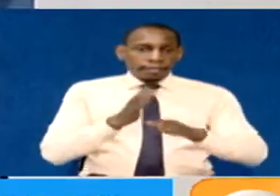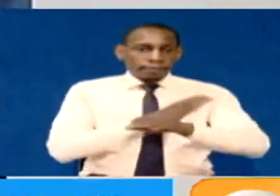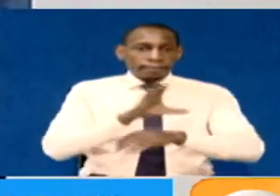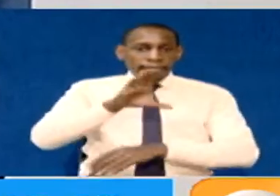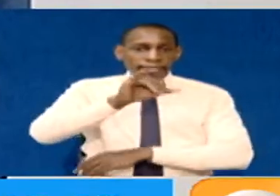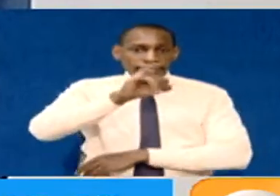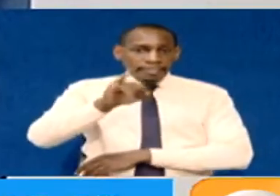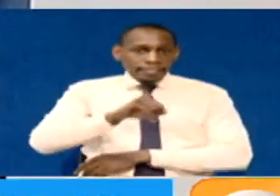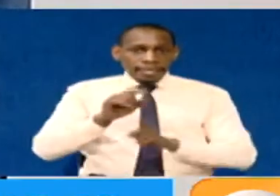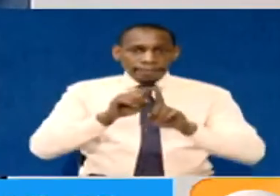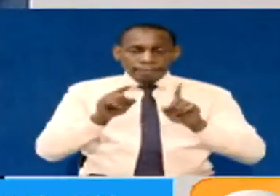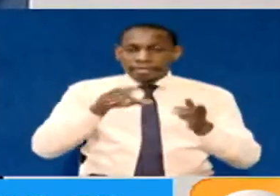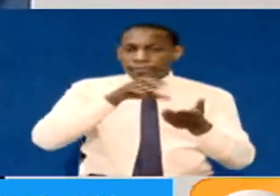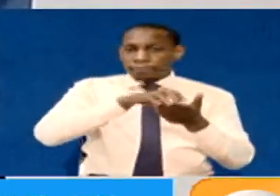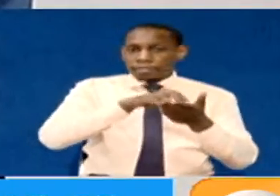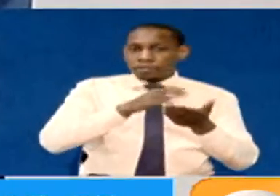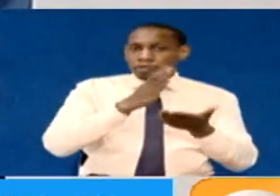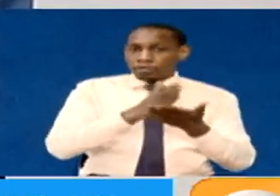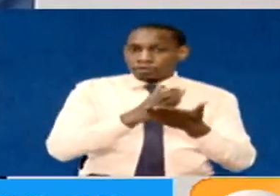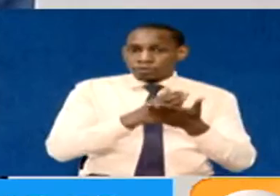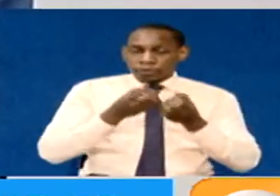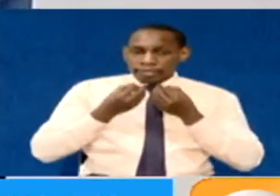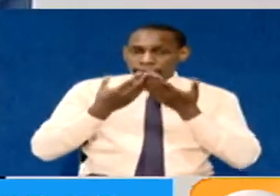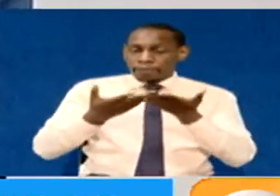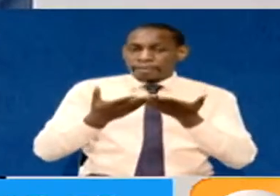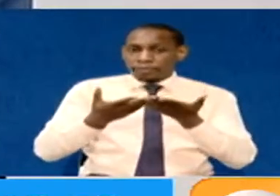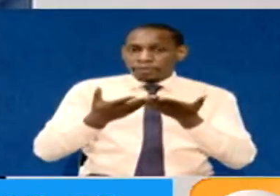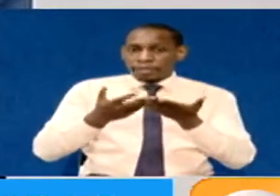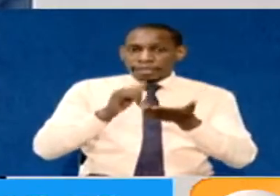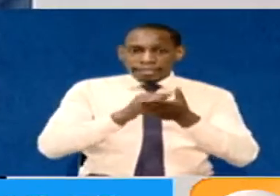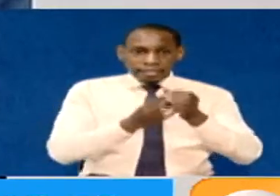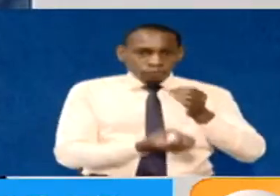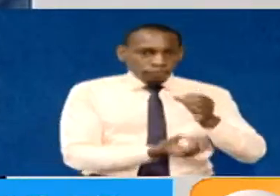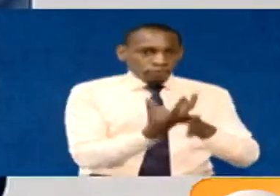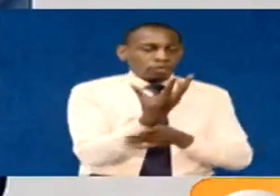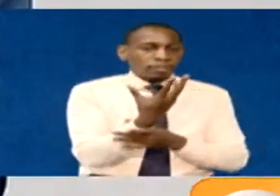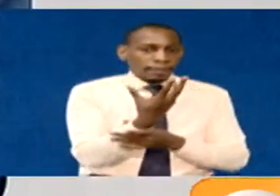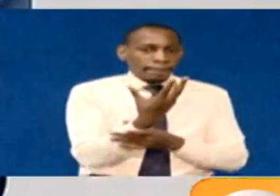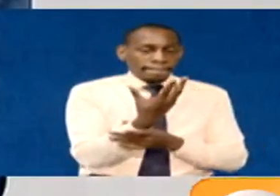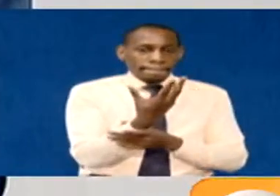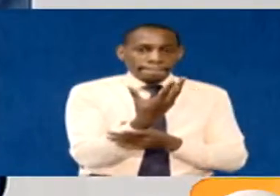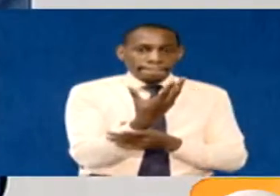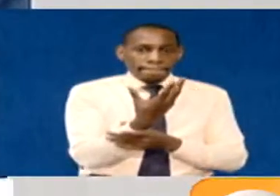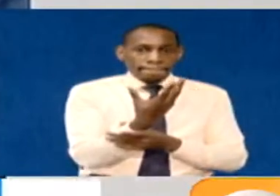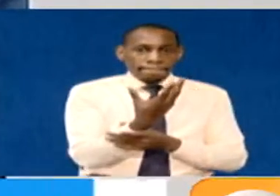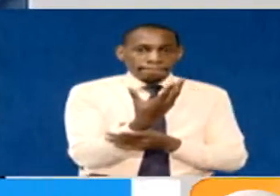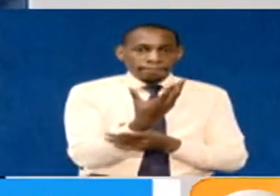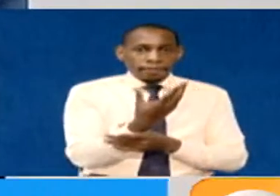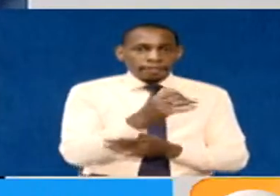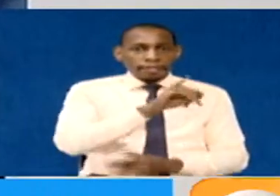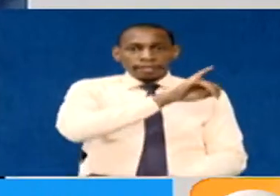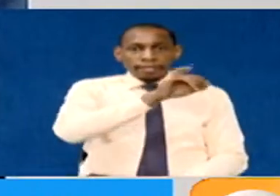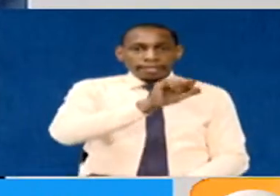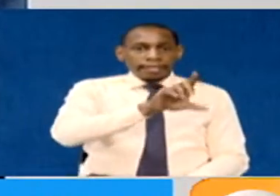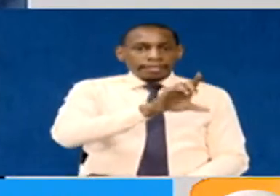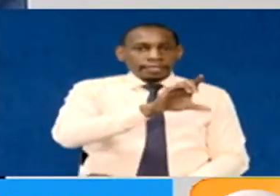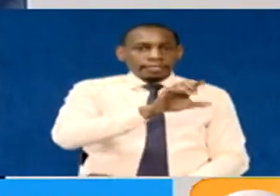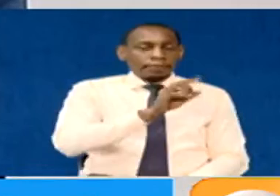world. But the place where the real information is supposed to be coming, they are not saying